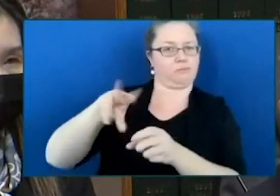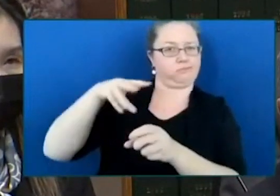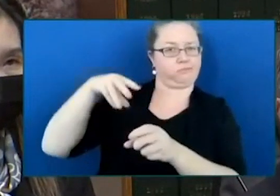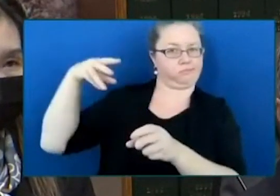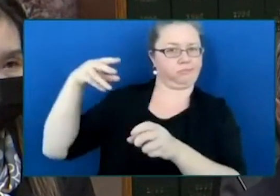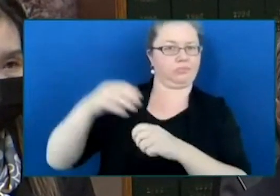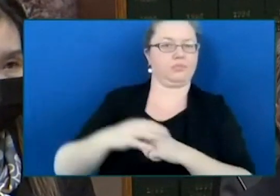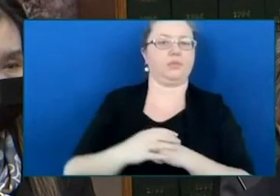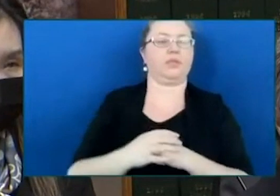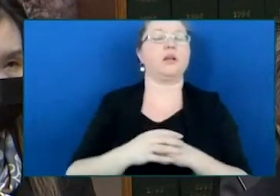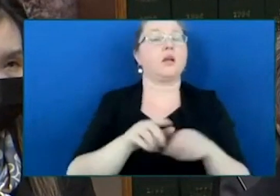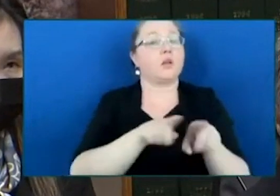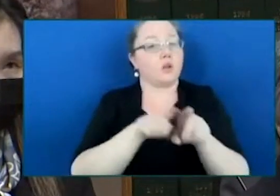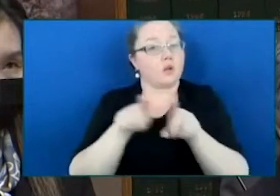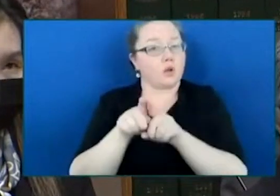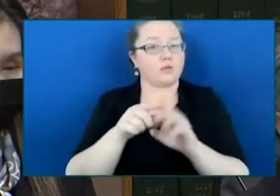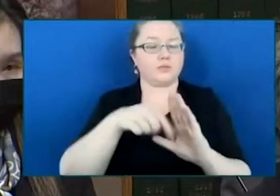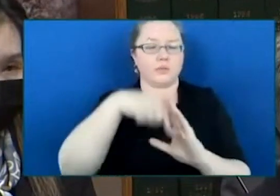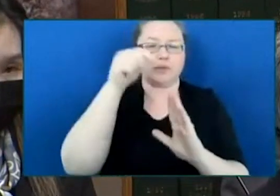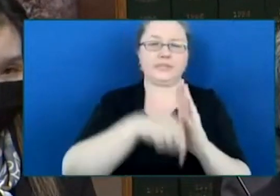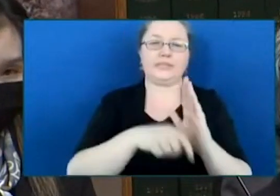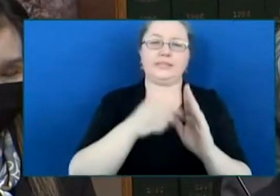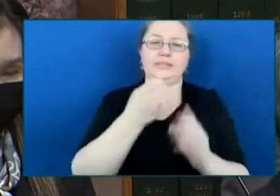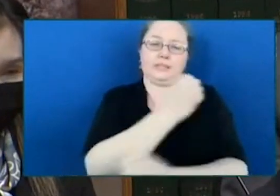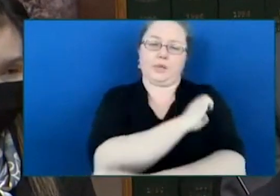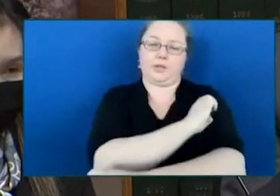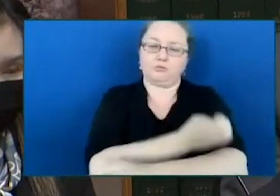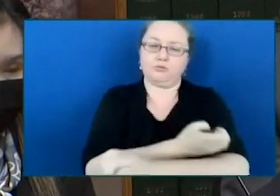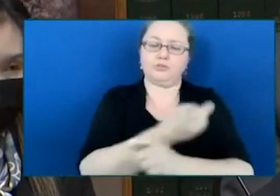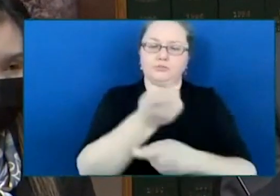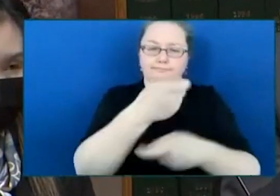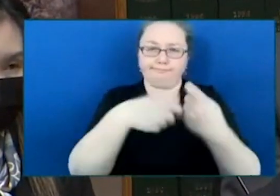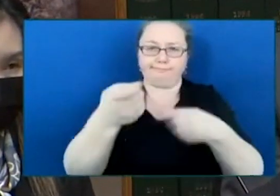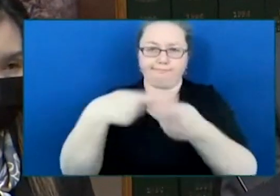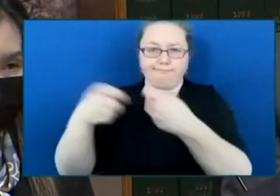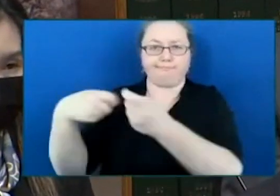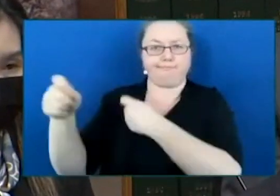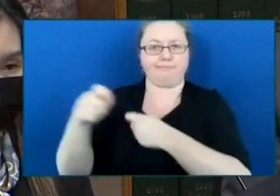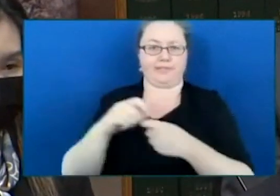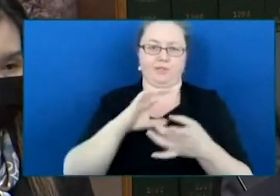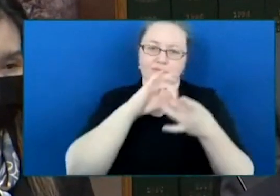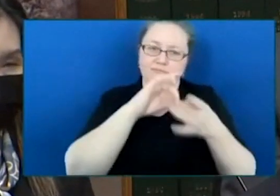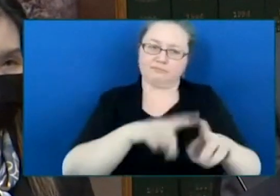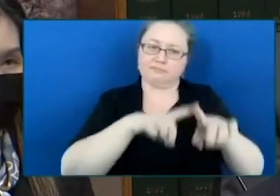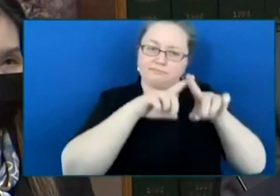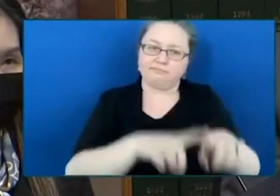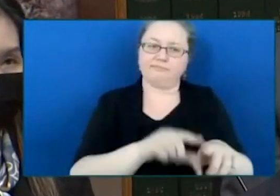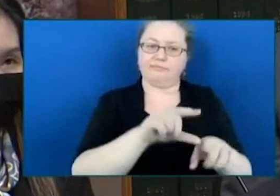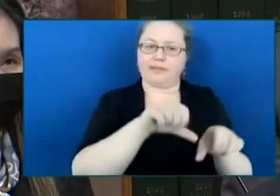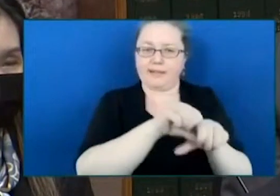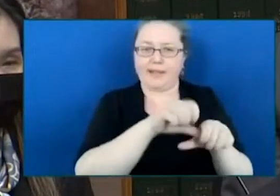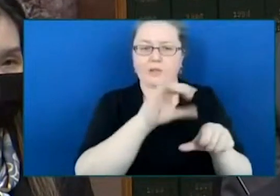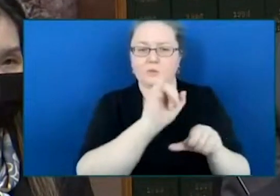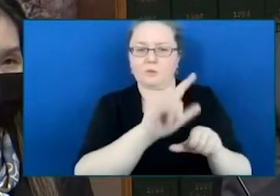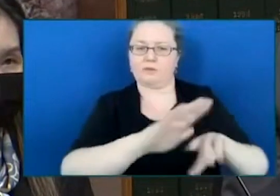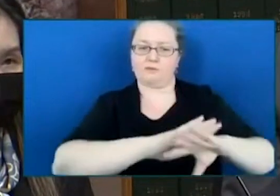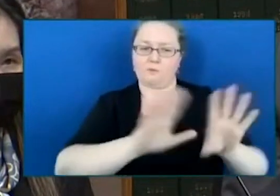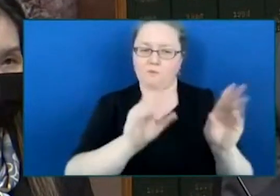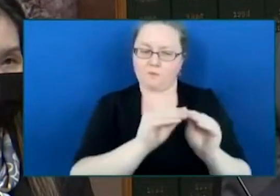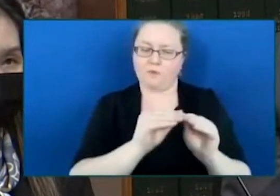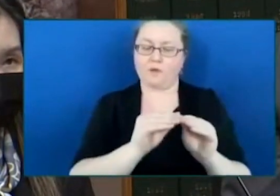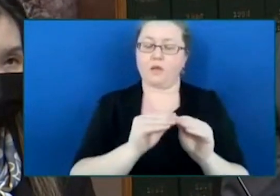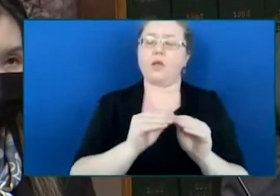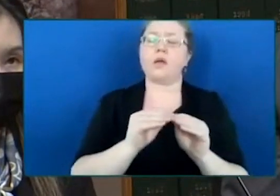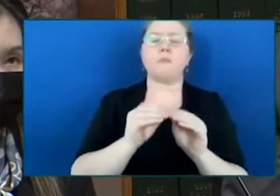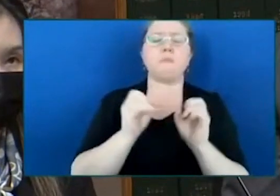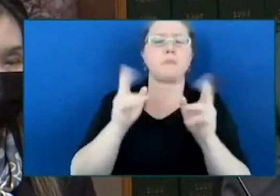rebate to support deep energy retrofits of larger rental and commercial buildings. And while most people want to make the right choice by the environment, it